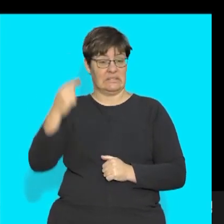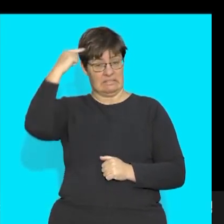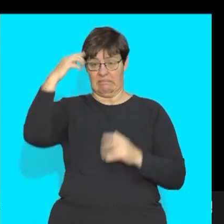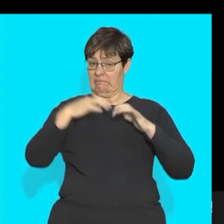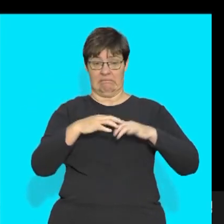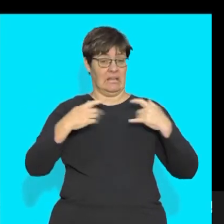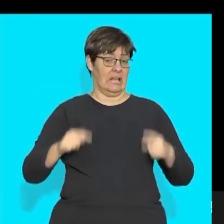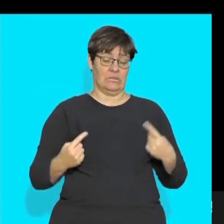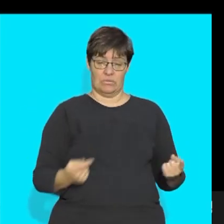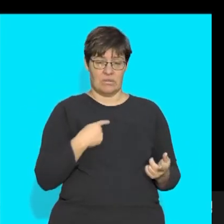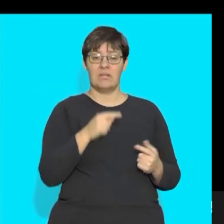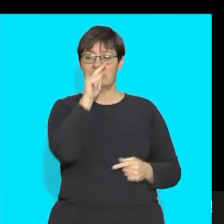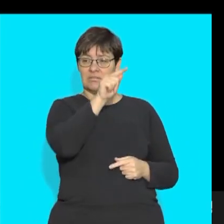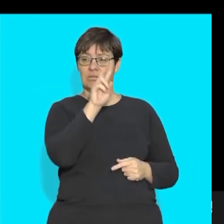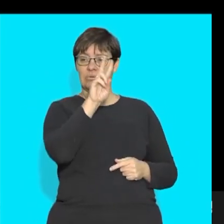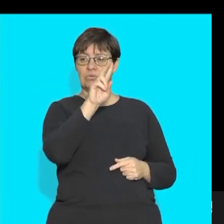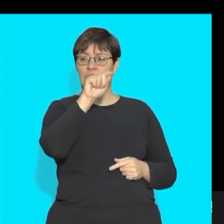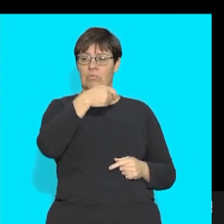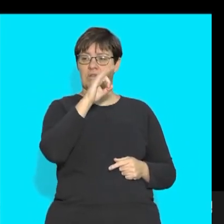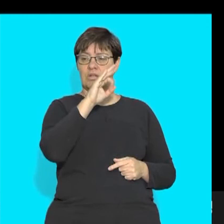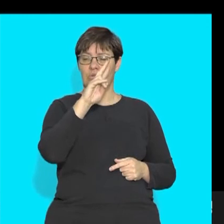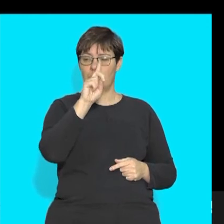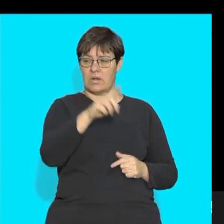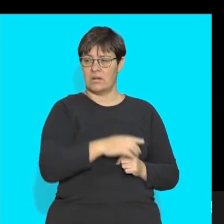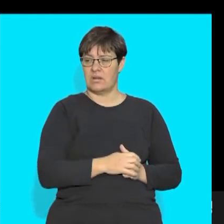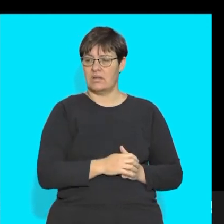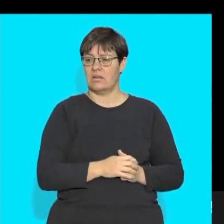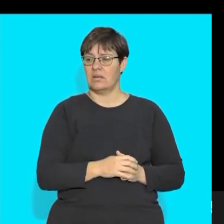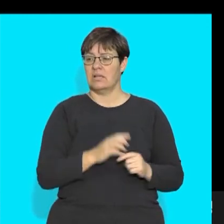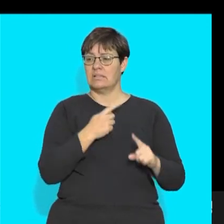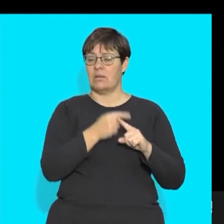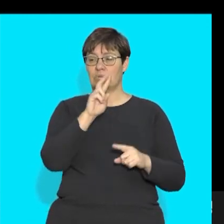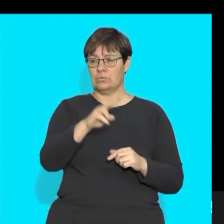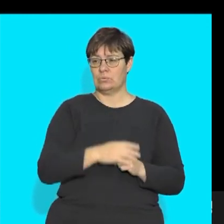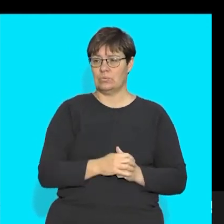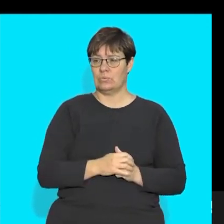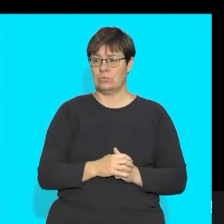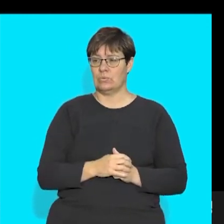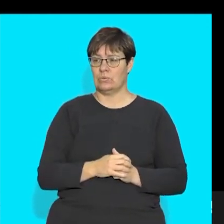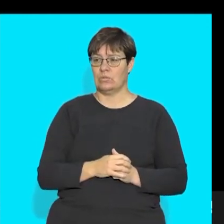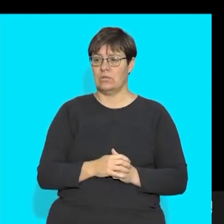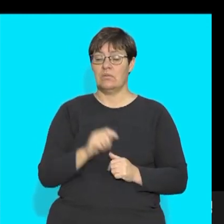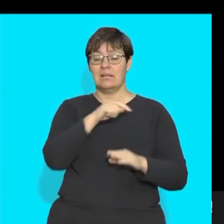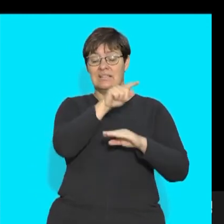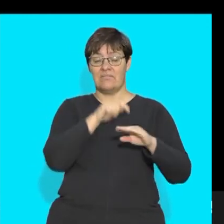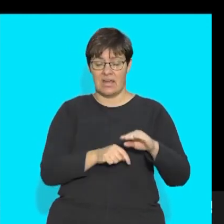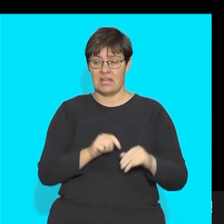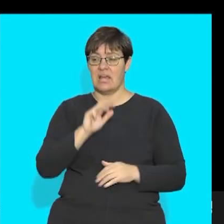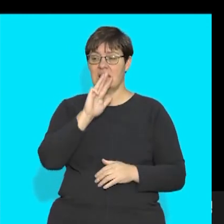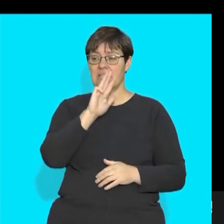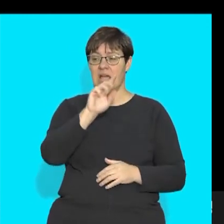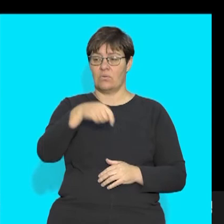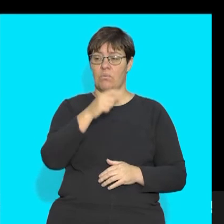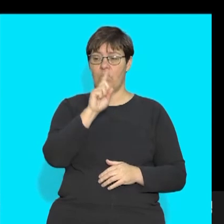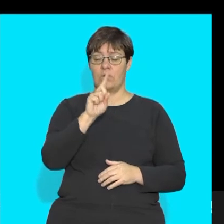Definitely cannot do this in my head. So there's the 2,321. I'm going to times that by 2. I'm now going to divide